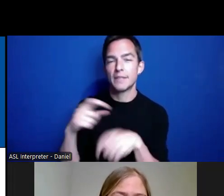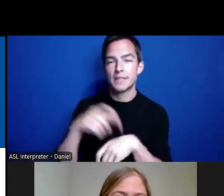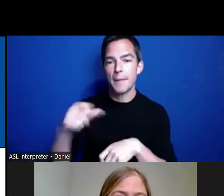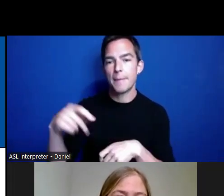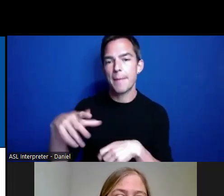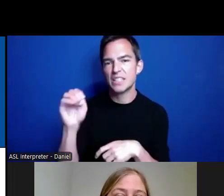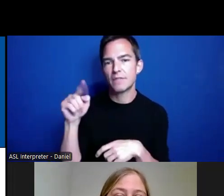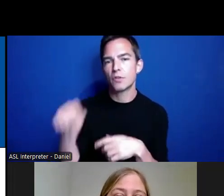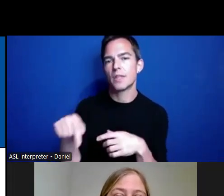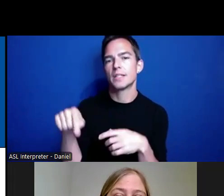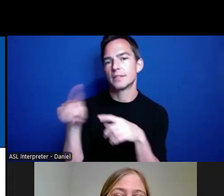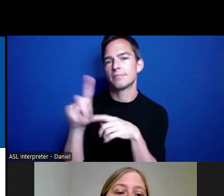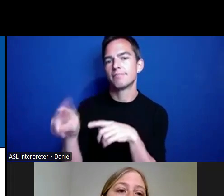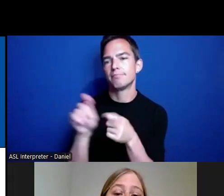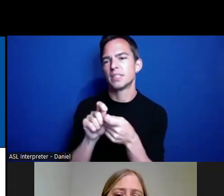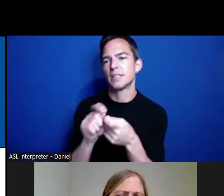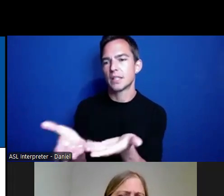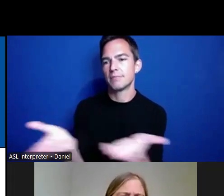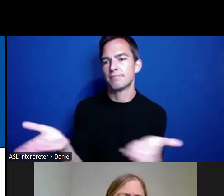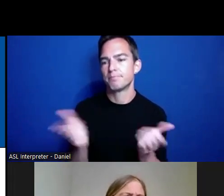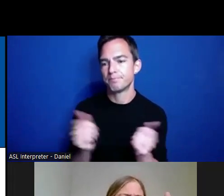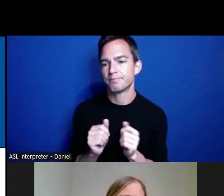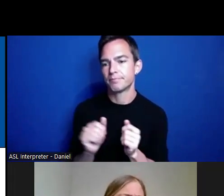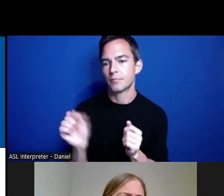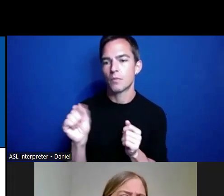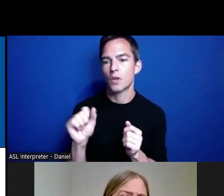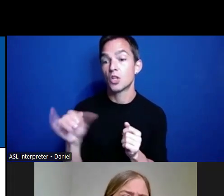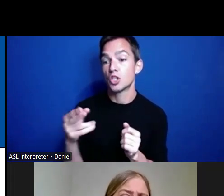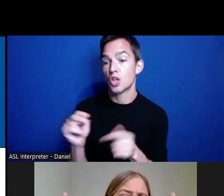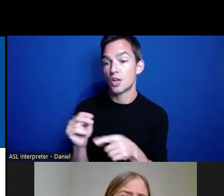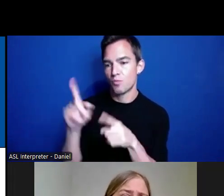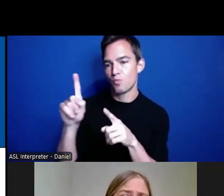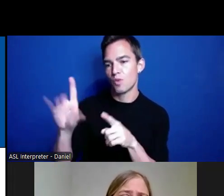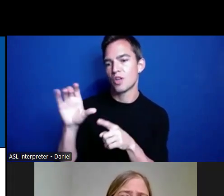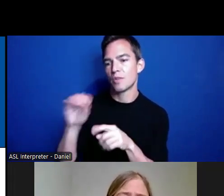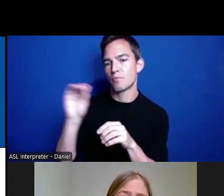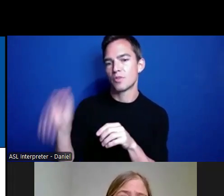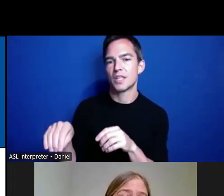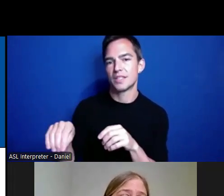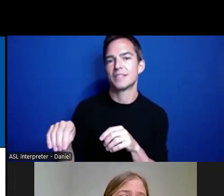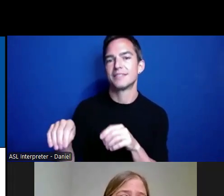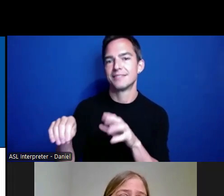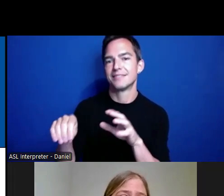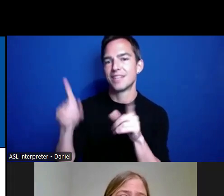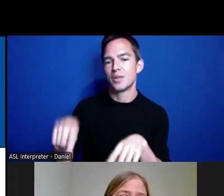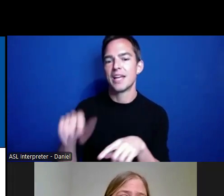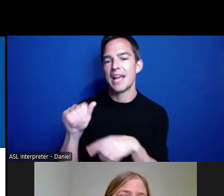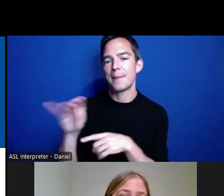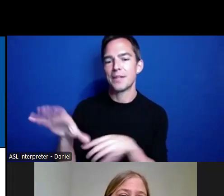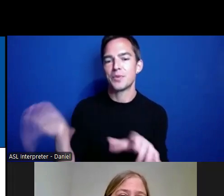in particular. Is there, yeah, I also, John, 100% agree with you. Amy is doing wonderfully because she is